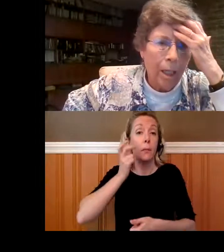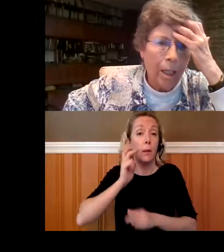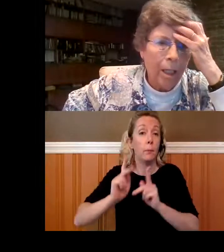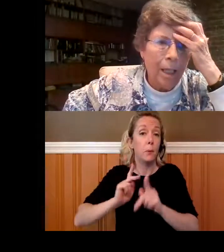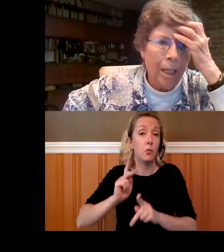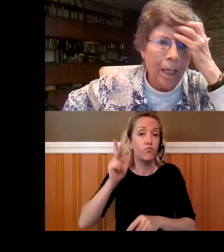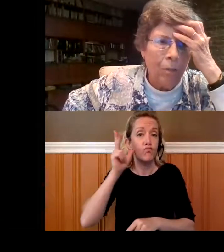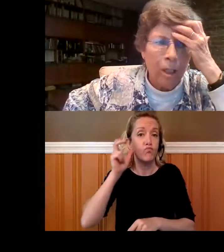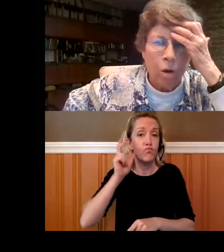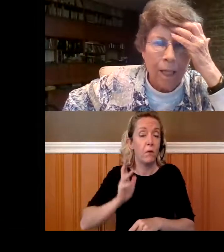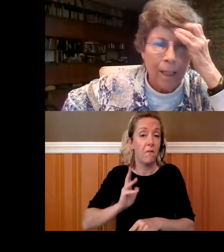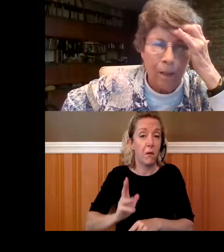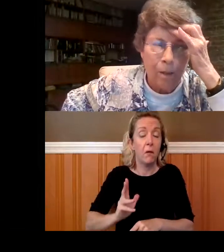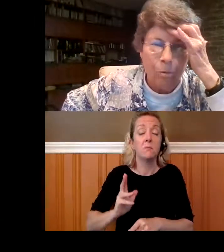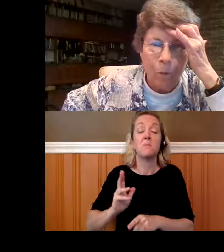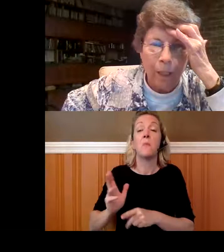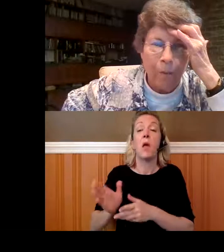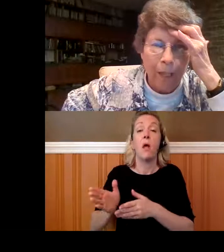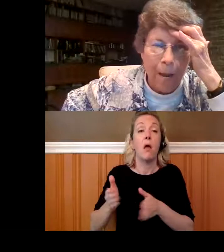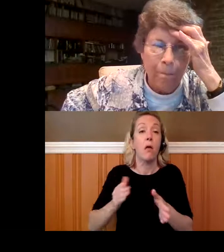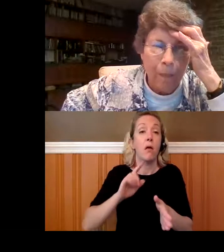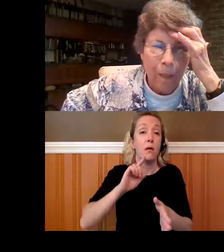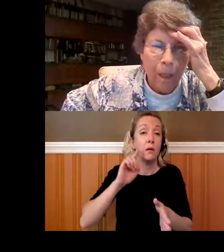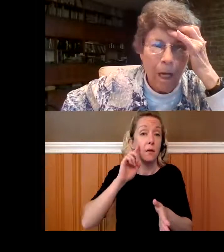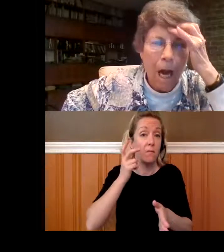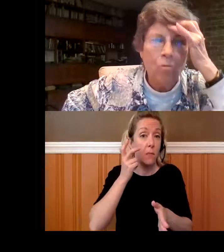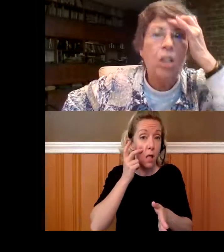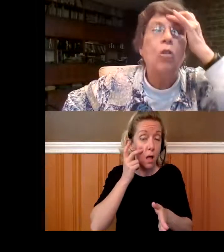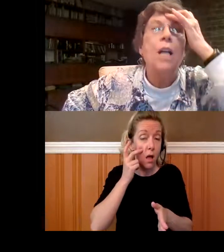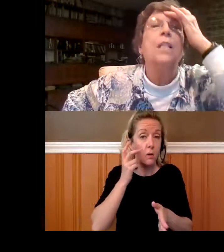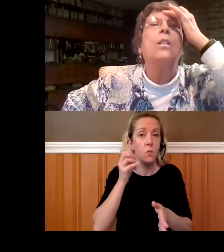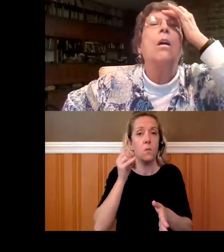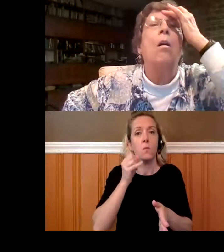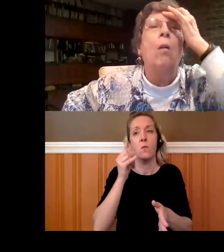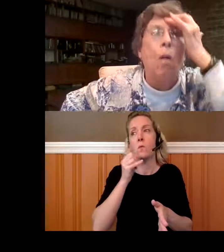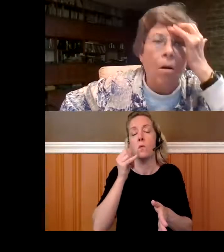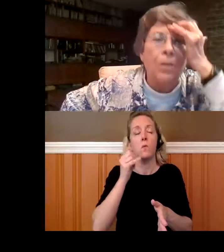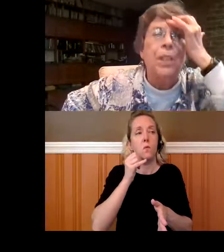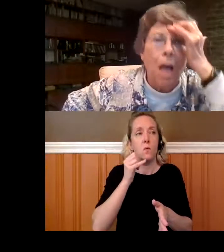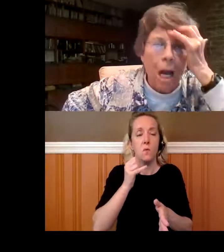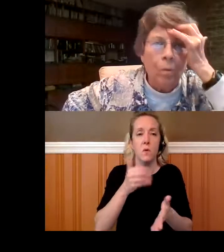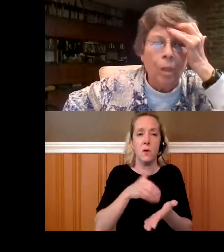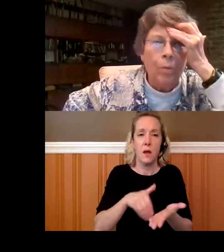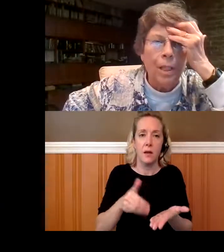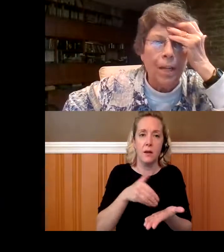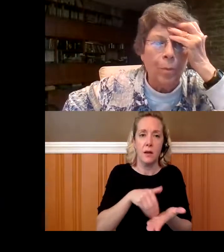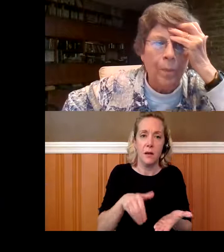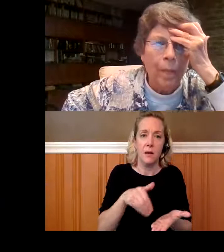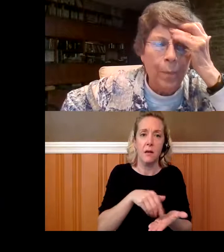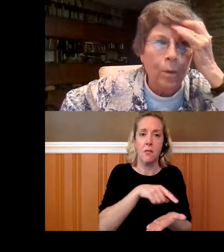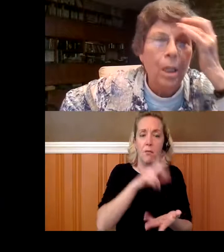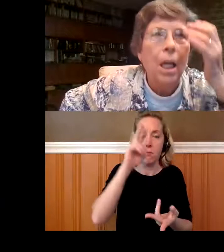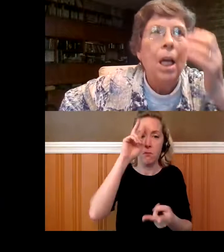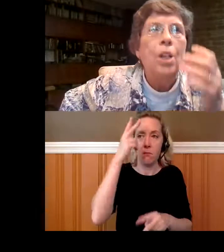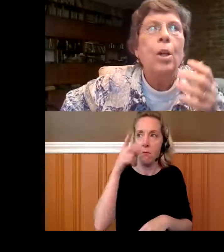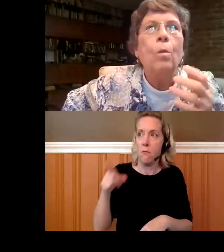when working with them. I run across it all the time when working with deafblind people. So the first time this